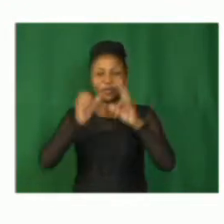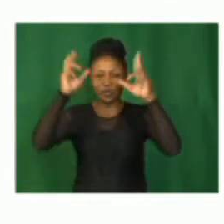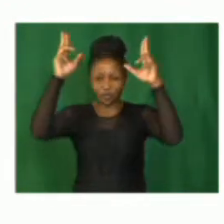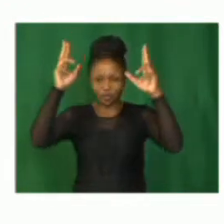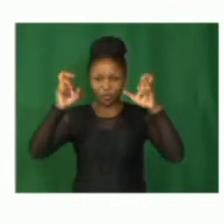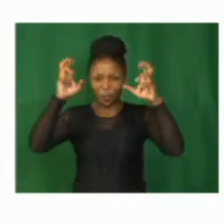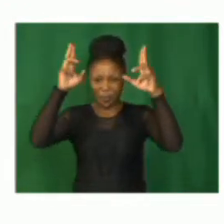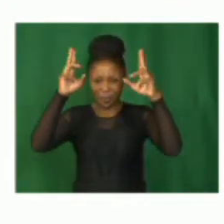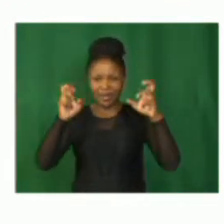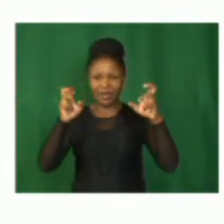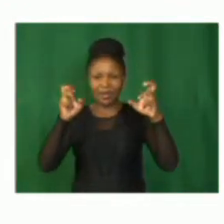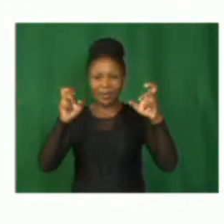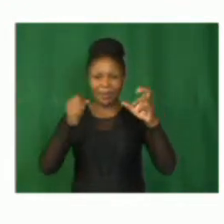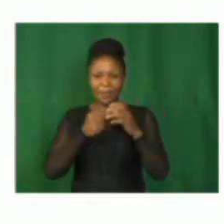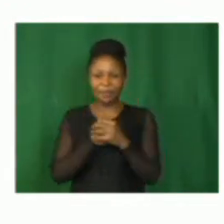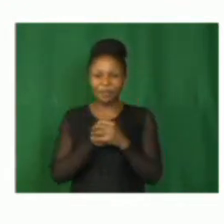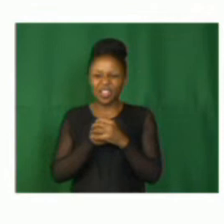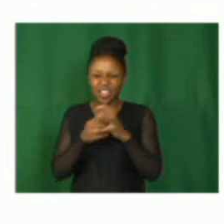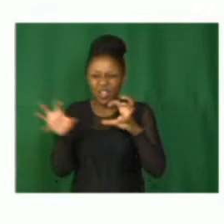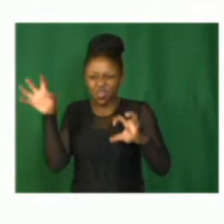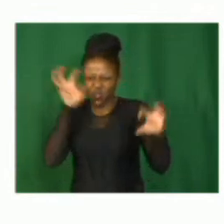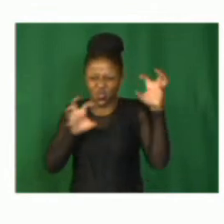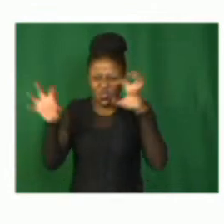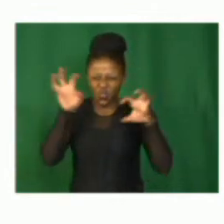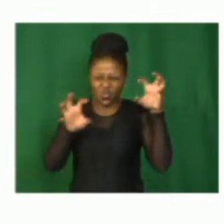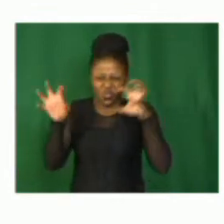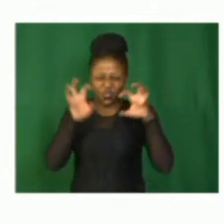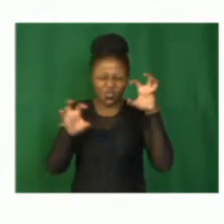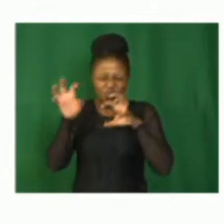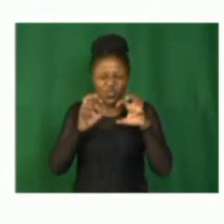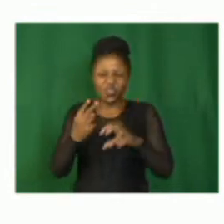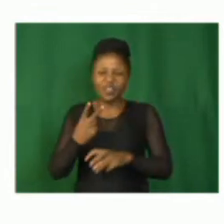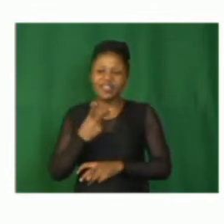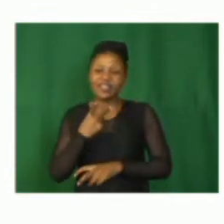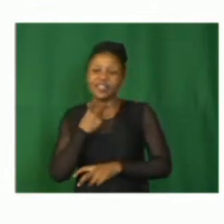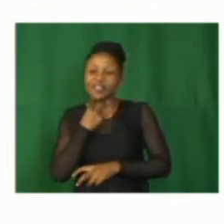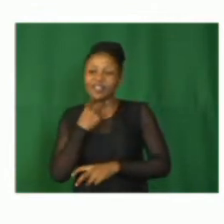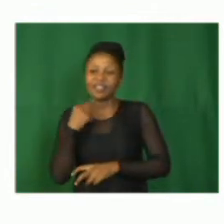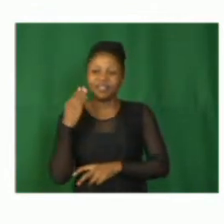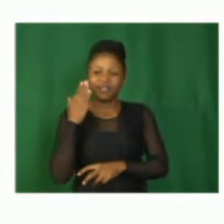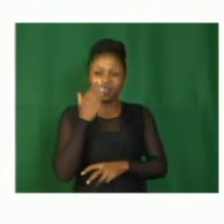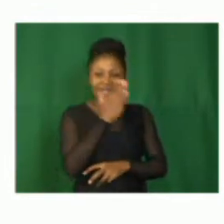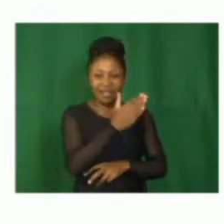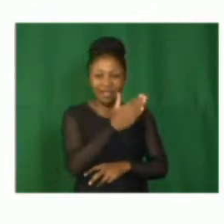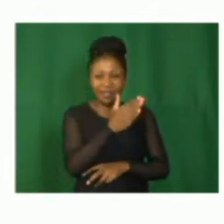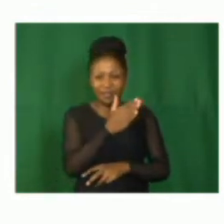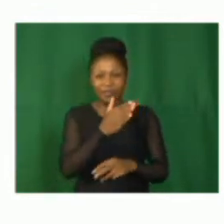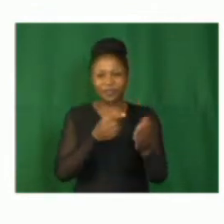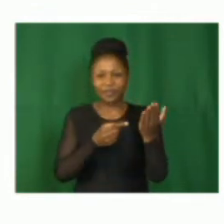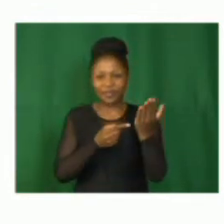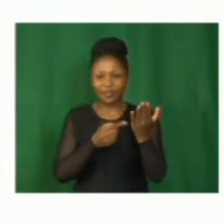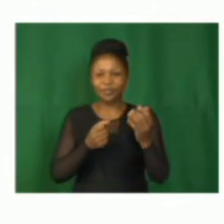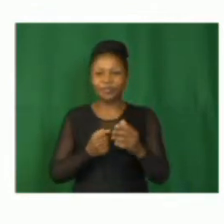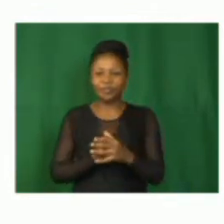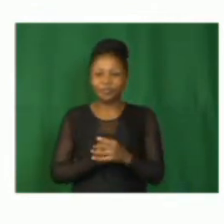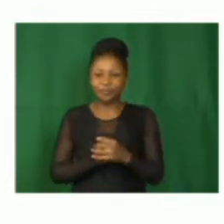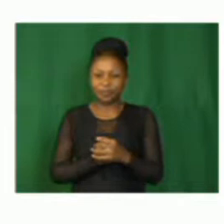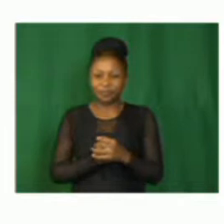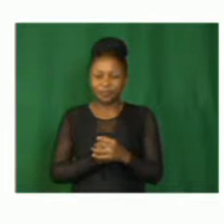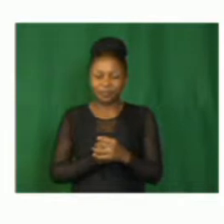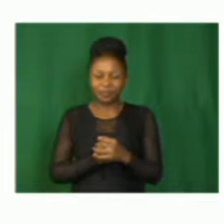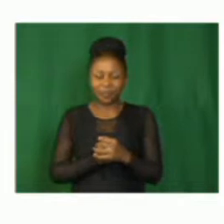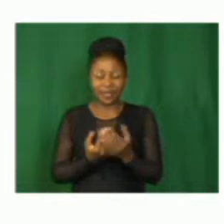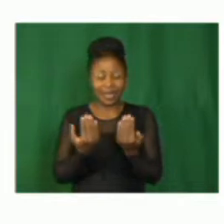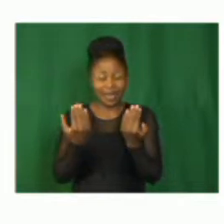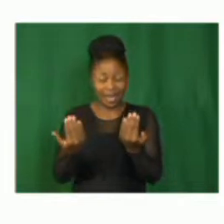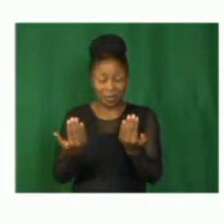passage is the ghost of Matendele Township. Now, can you open your books on